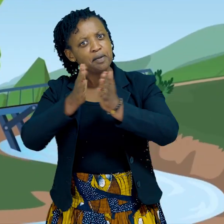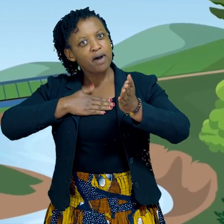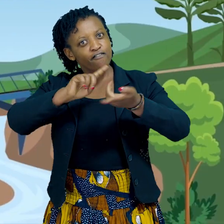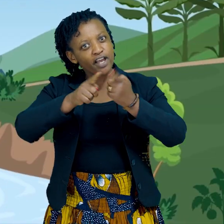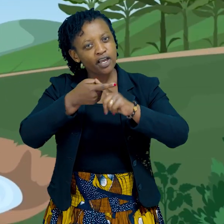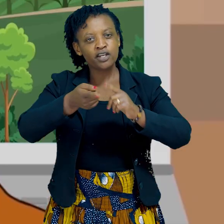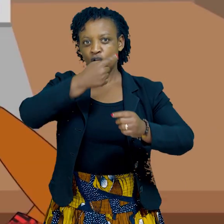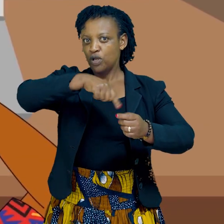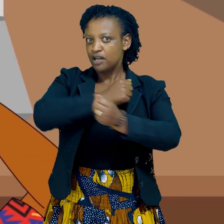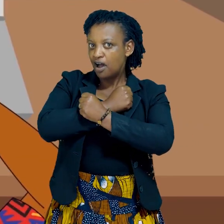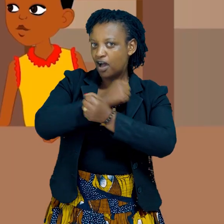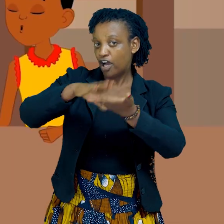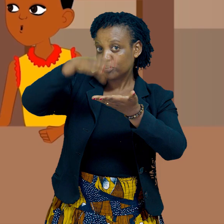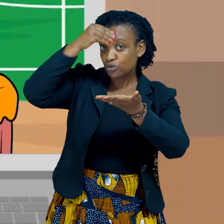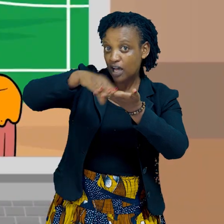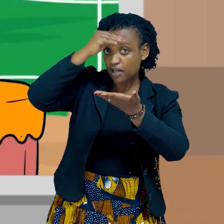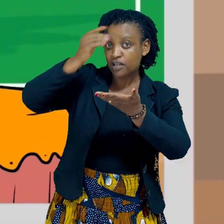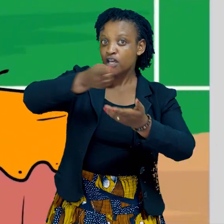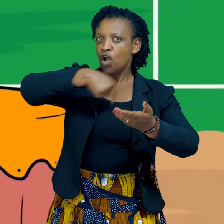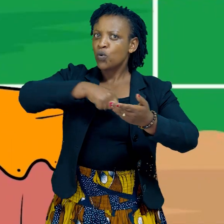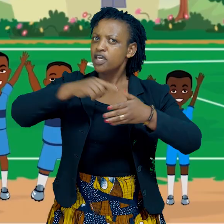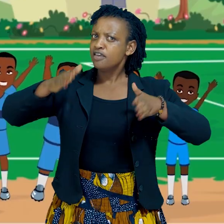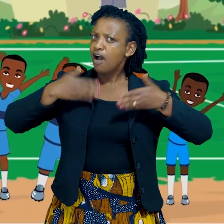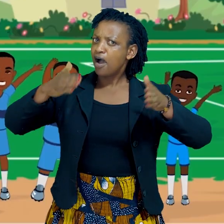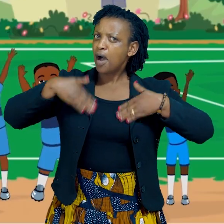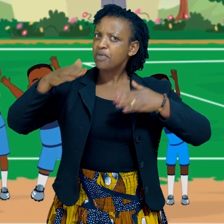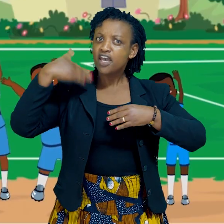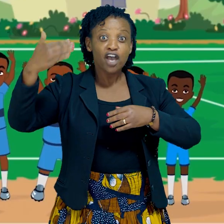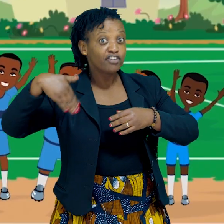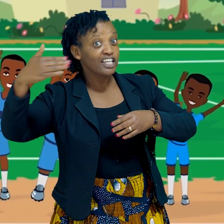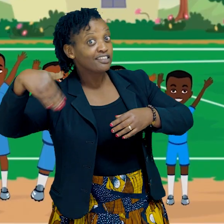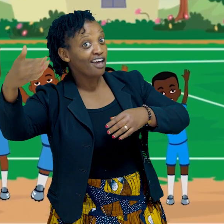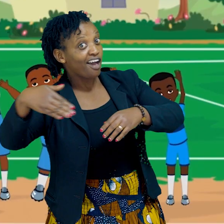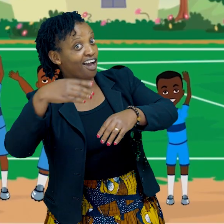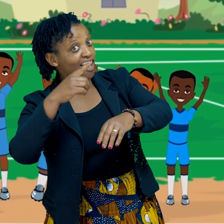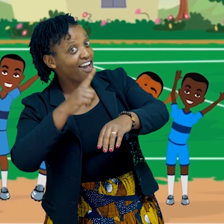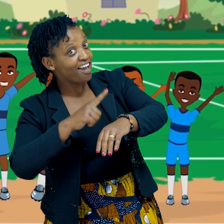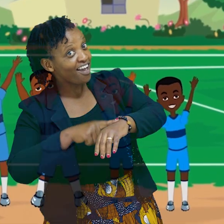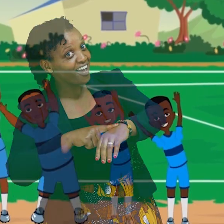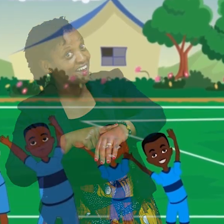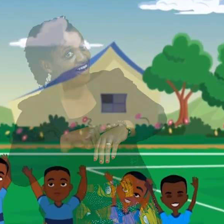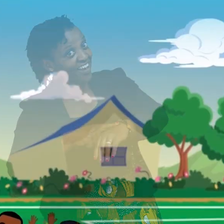friend love to learn. We are happy every time.